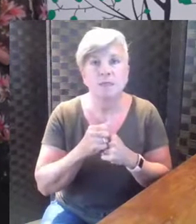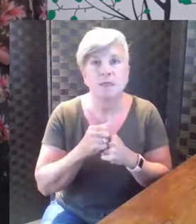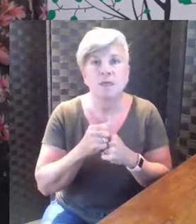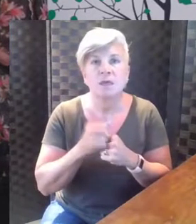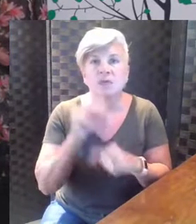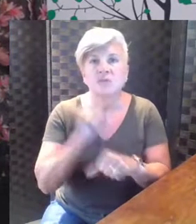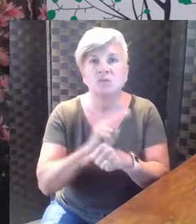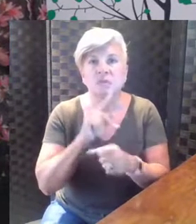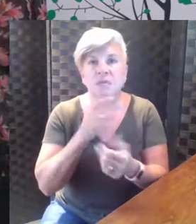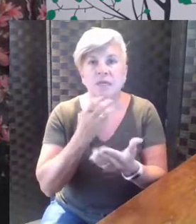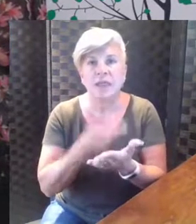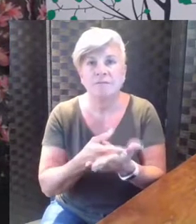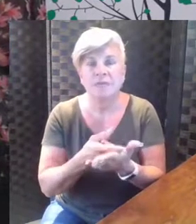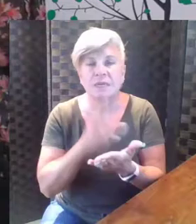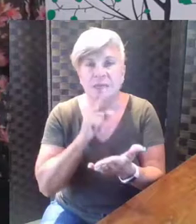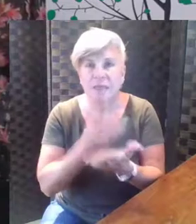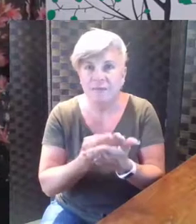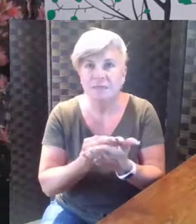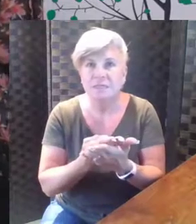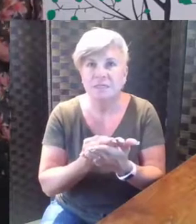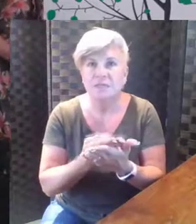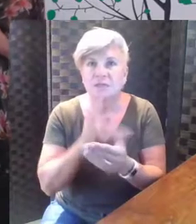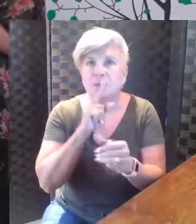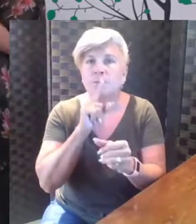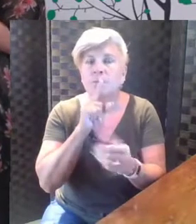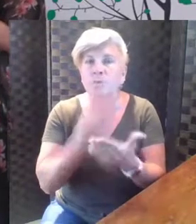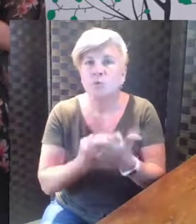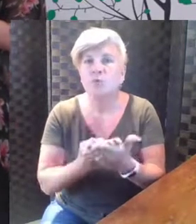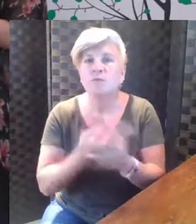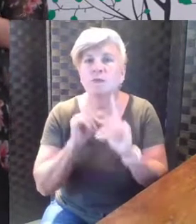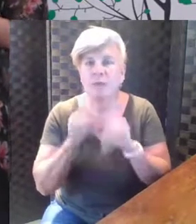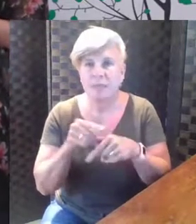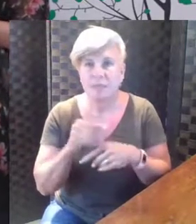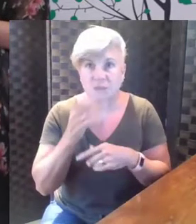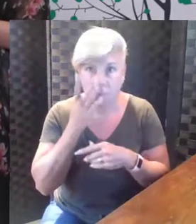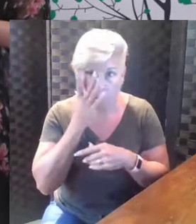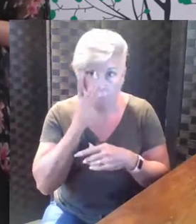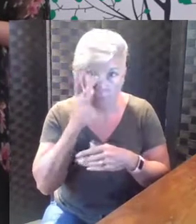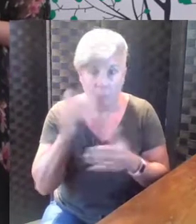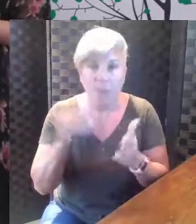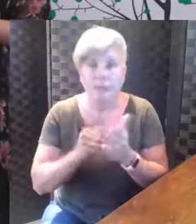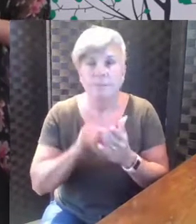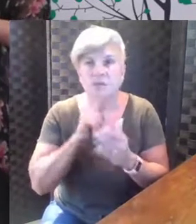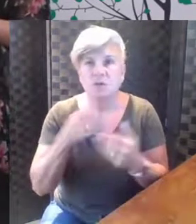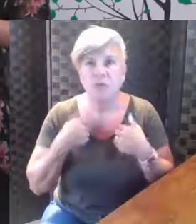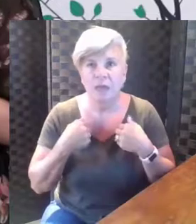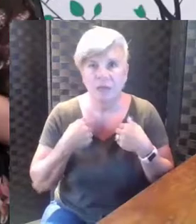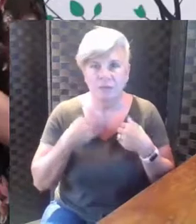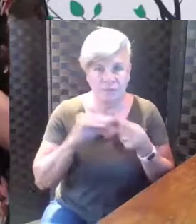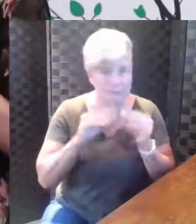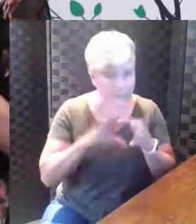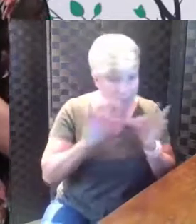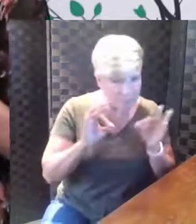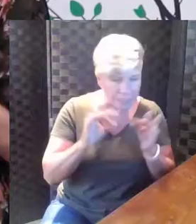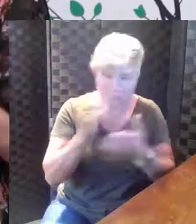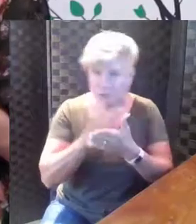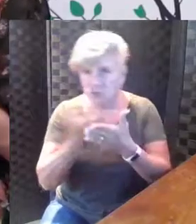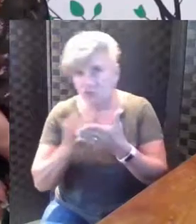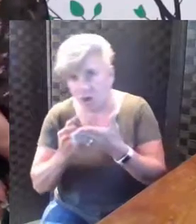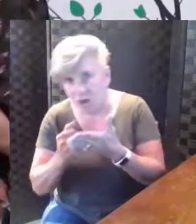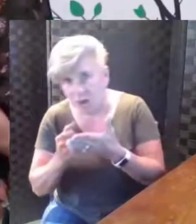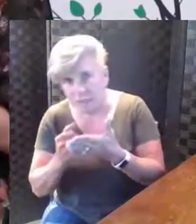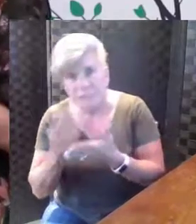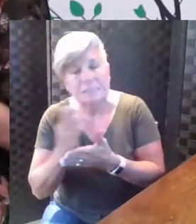then using evidence to provide or to prove your answer. So again, making sure we have an equation, a